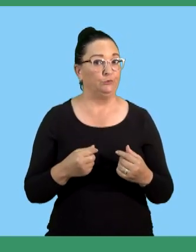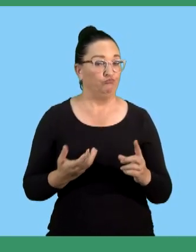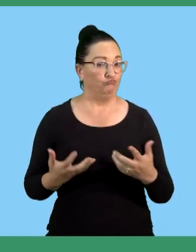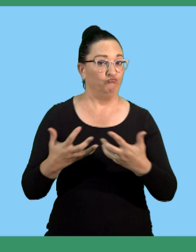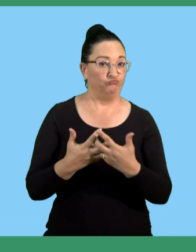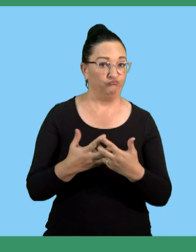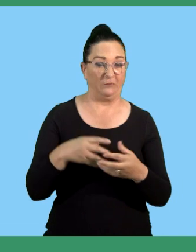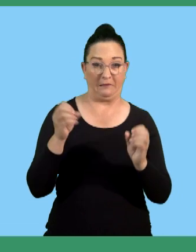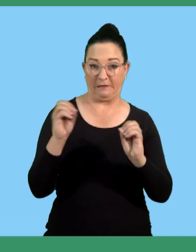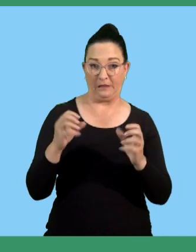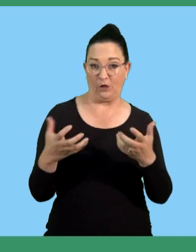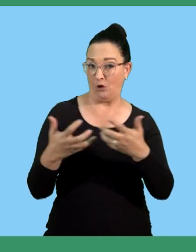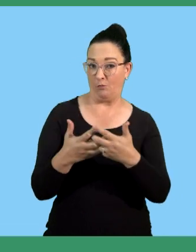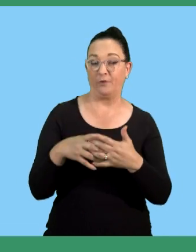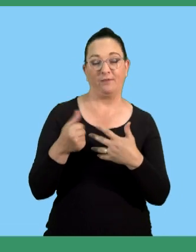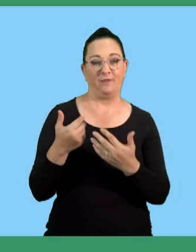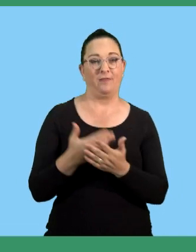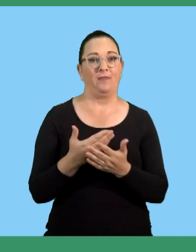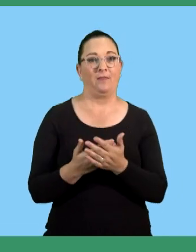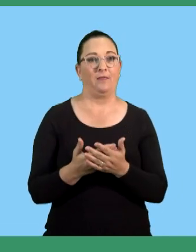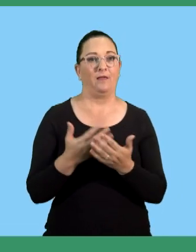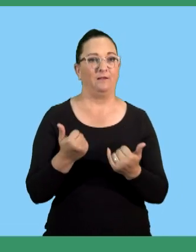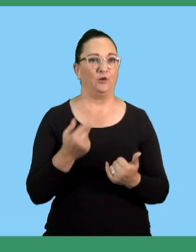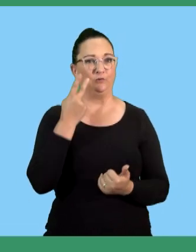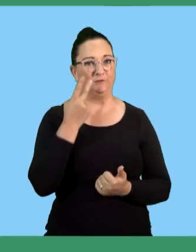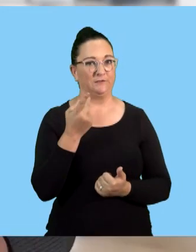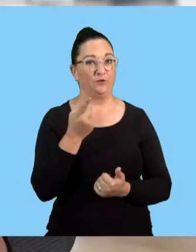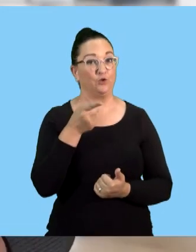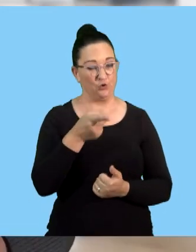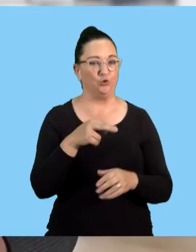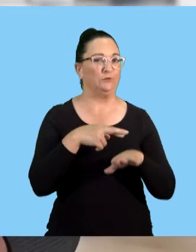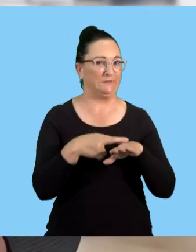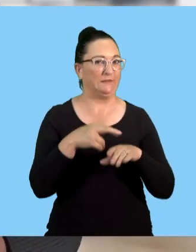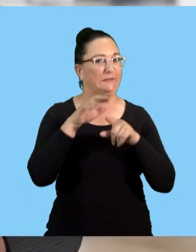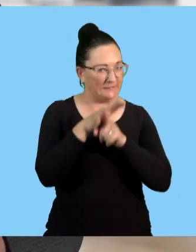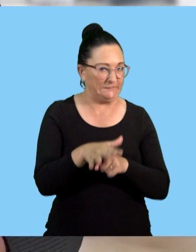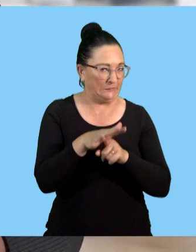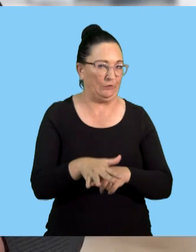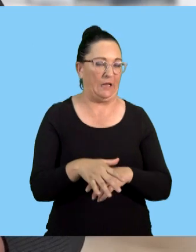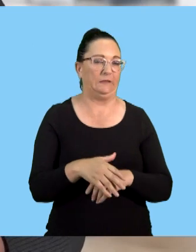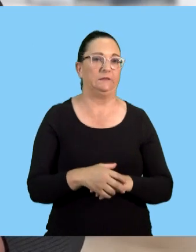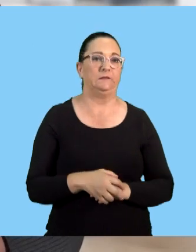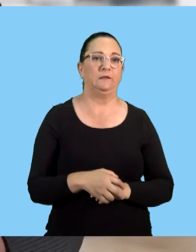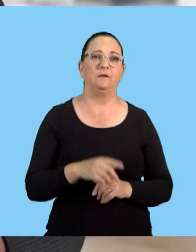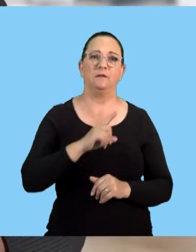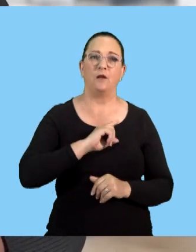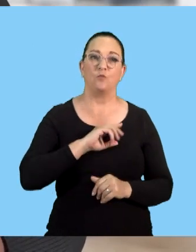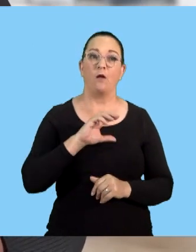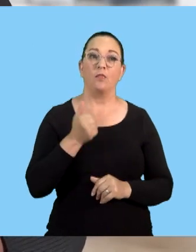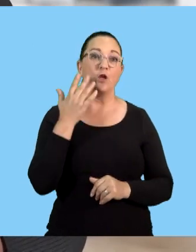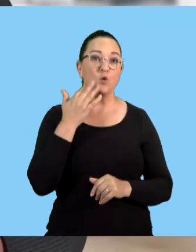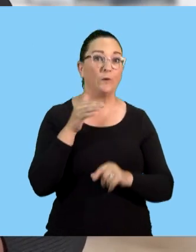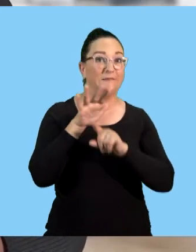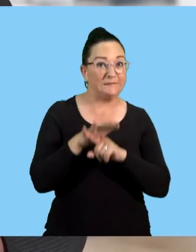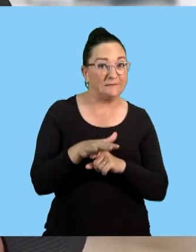we do not comply, there will be discriminatory. That would be considered as discriminatory. So we should be able to discuss